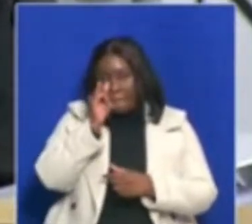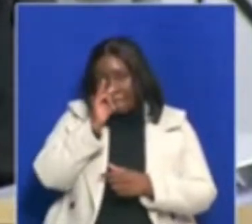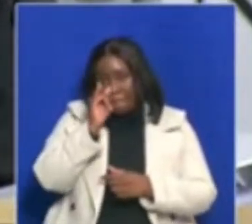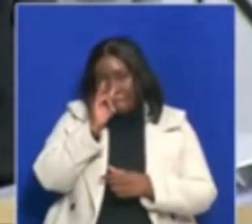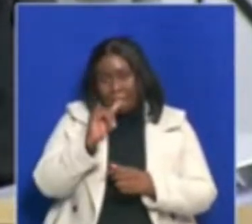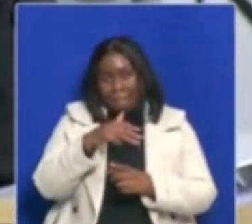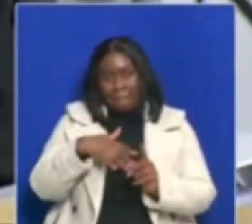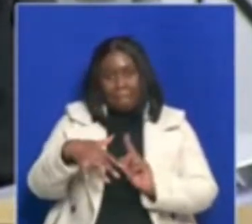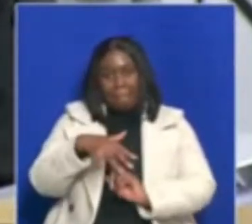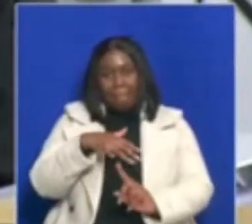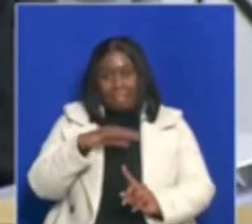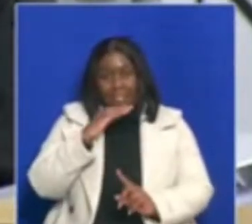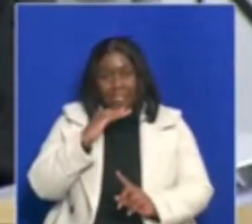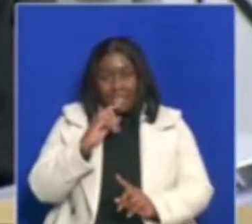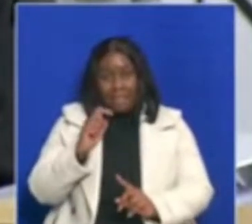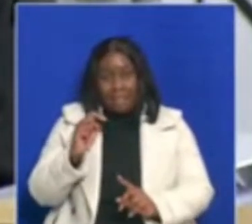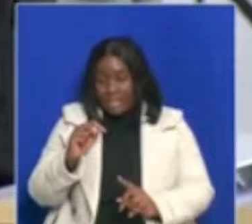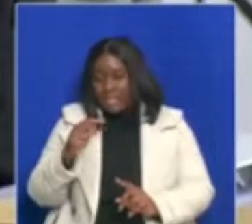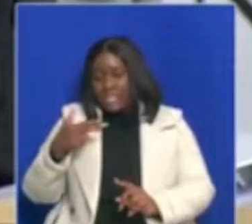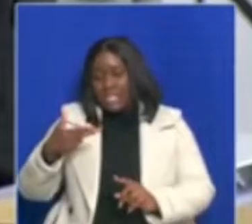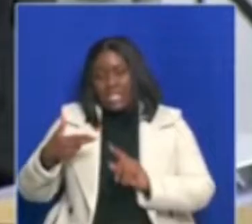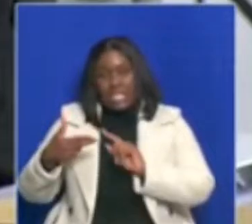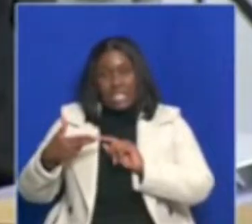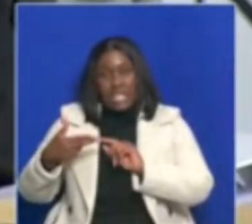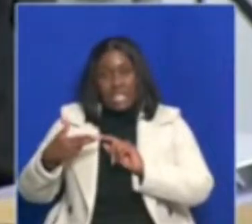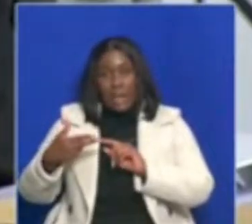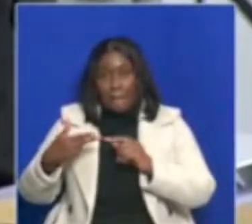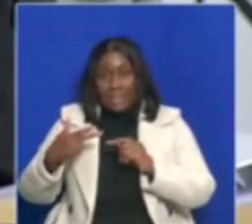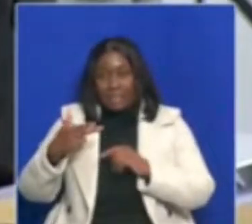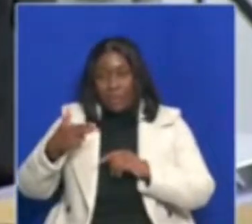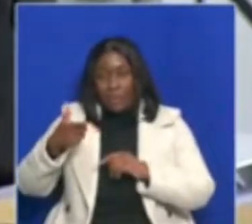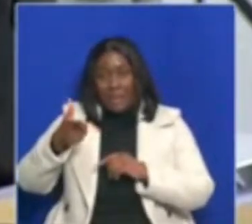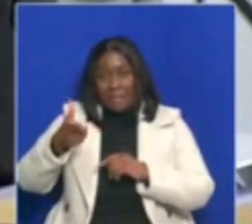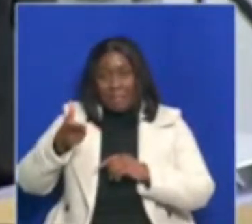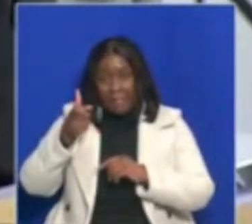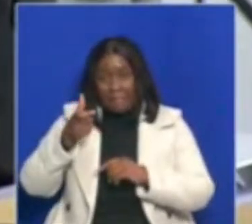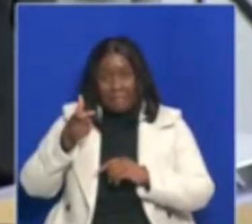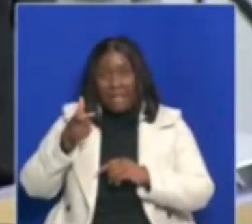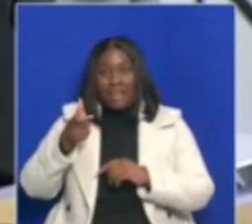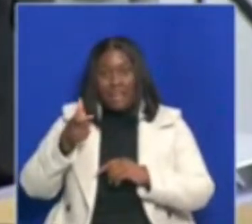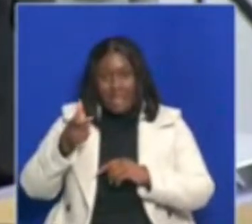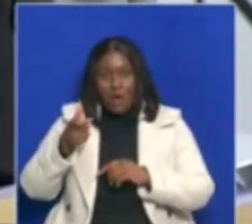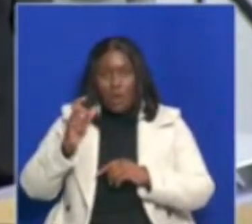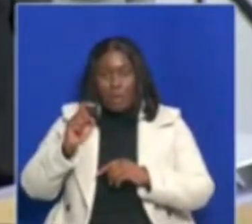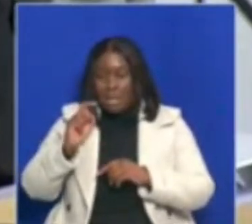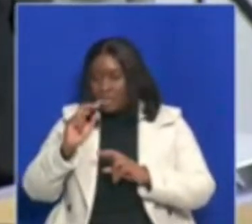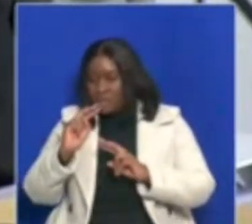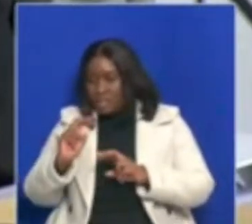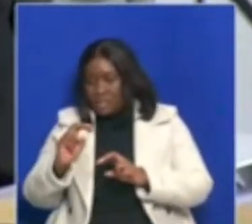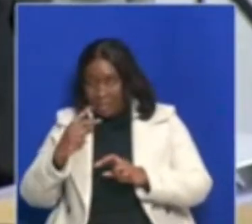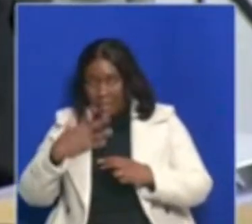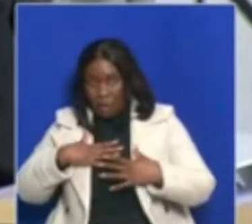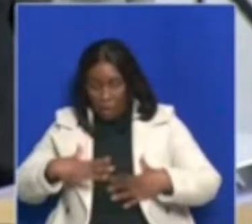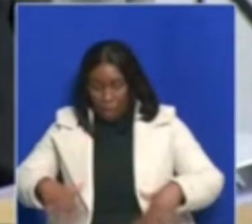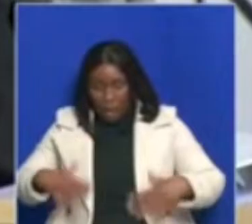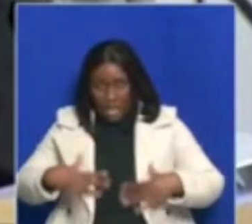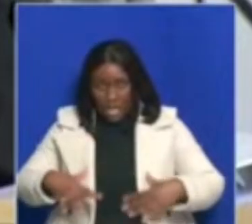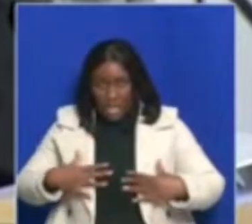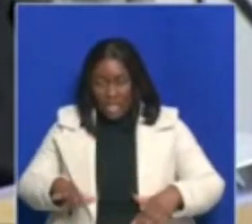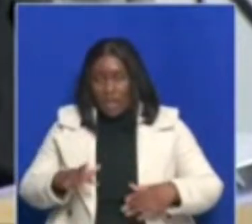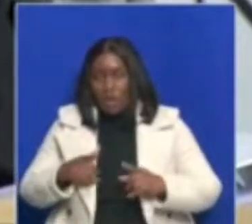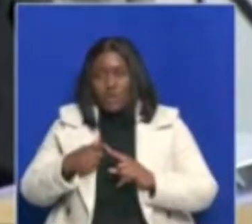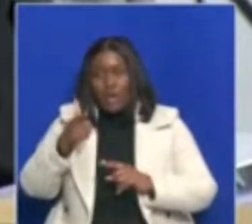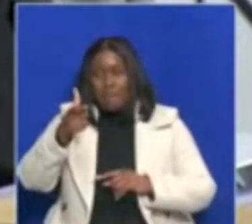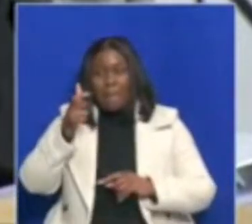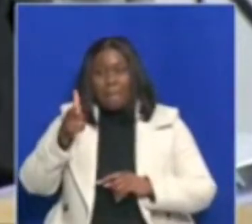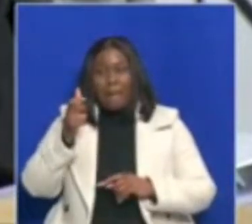primary residue test on him. We have to inspect the firearm. We have to count the number of rounds that he